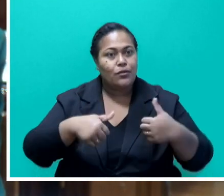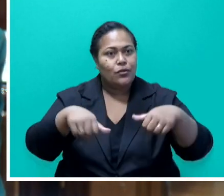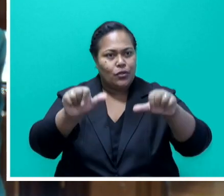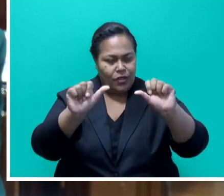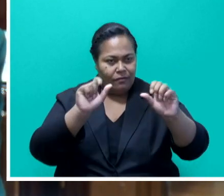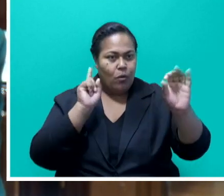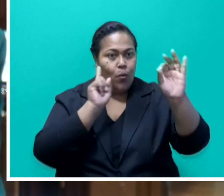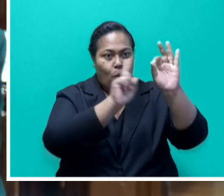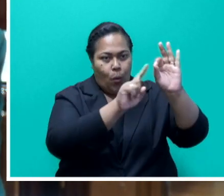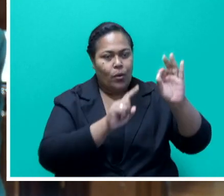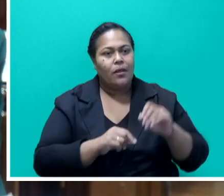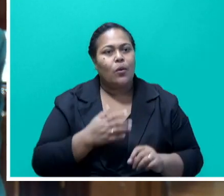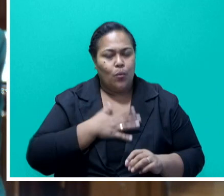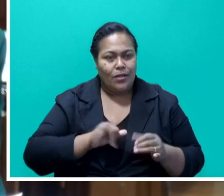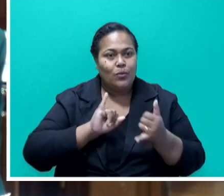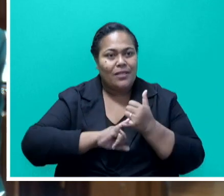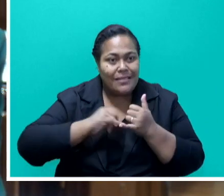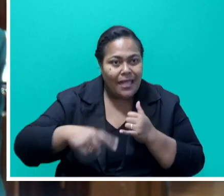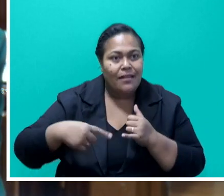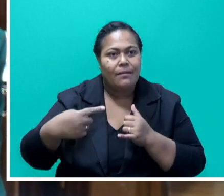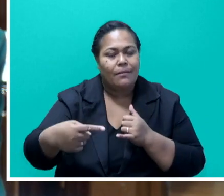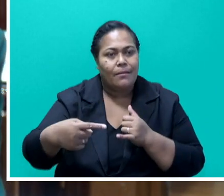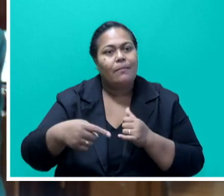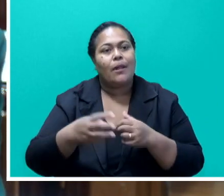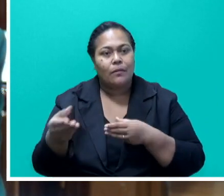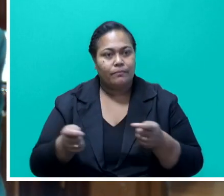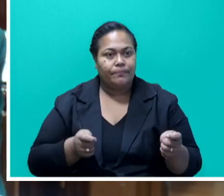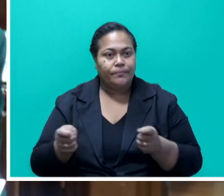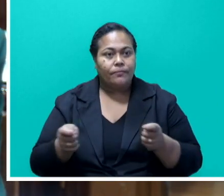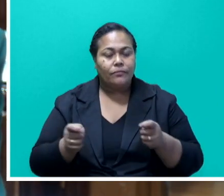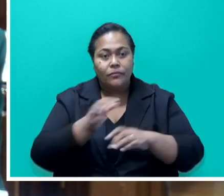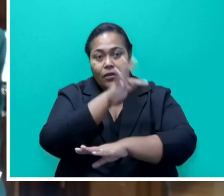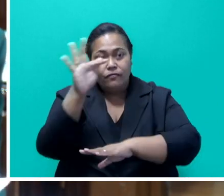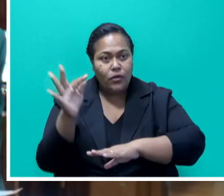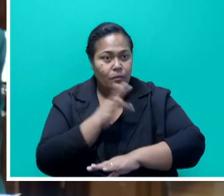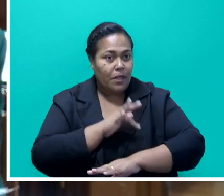goal of sustainably managing our forests to benefit the environment,